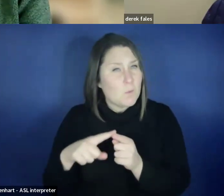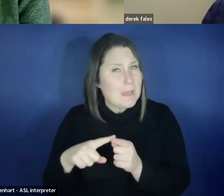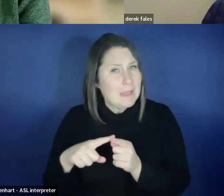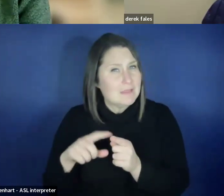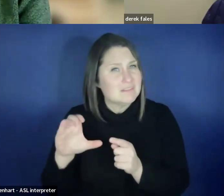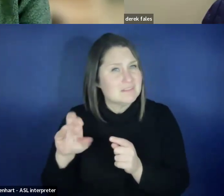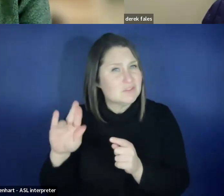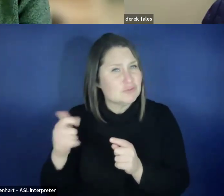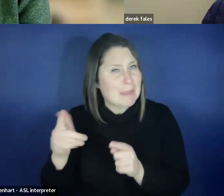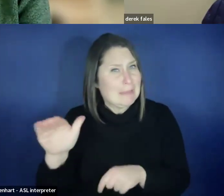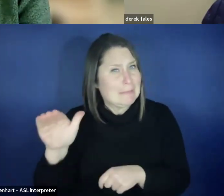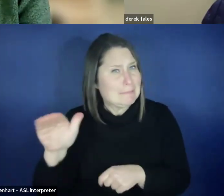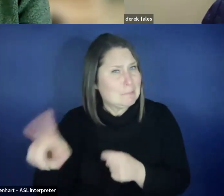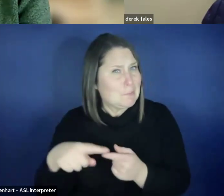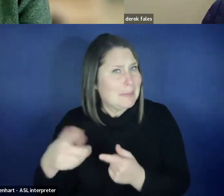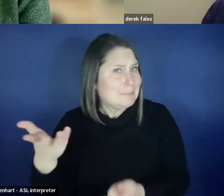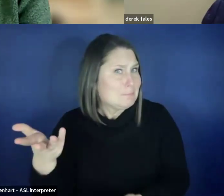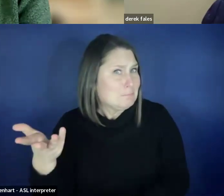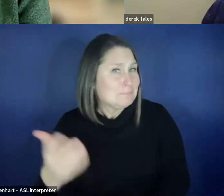is, when is that?